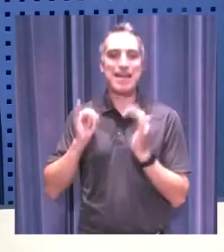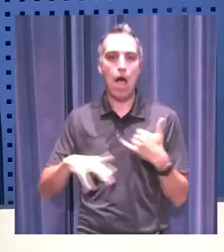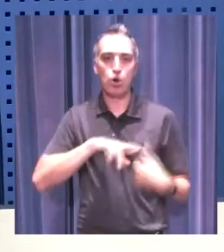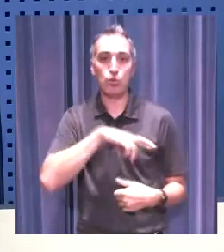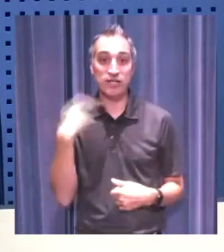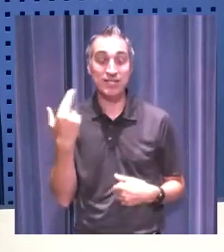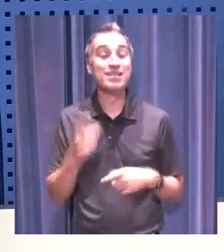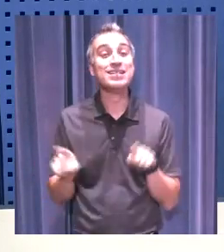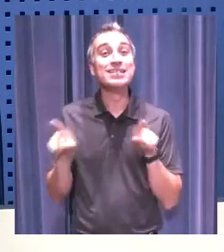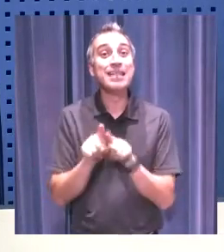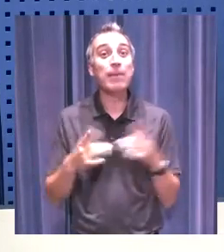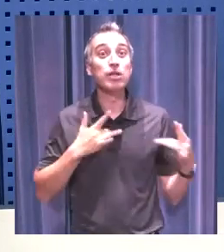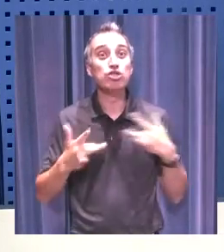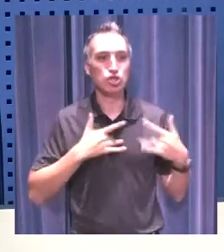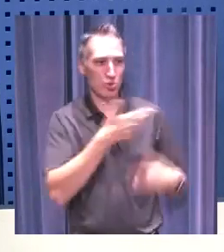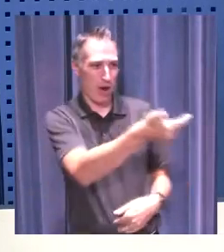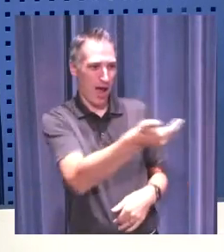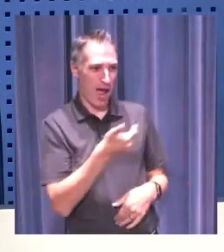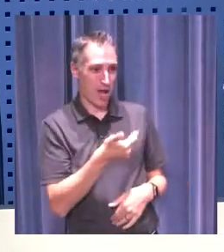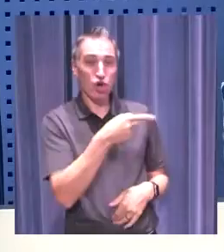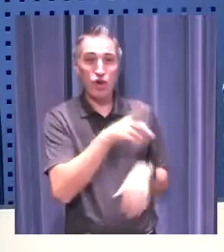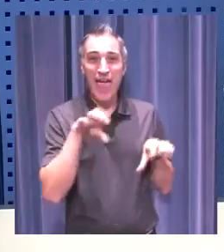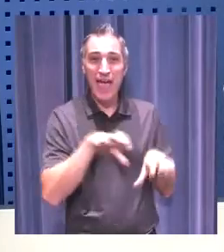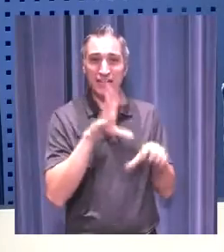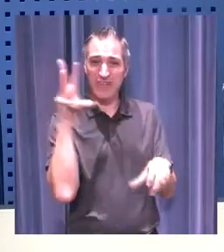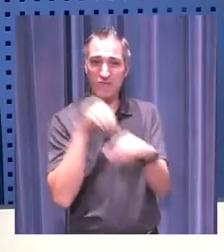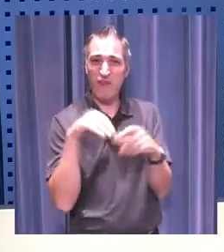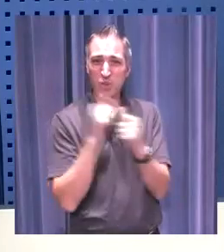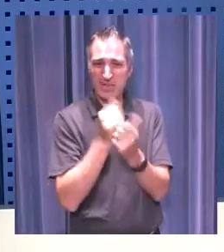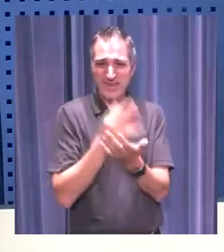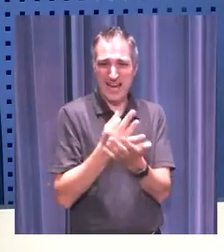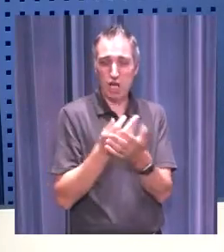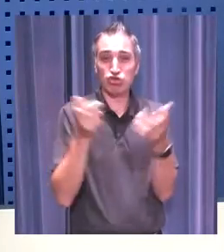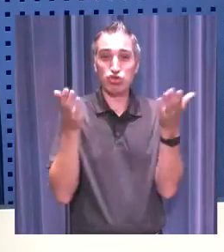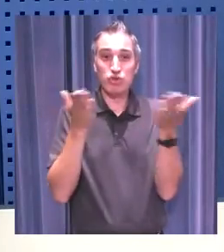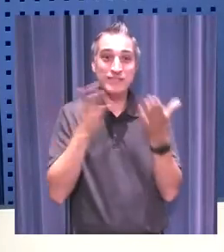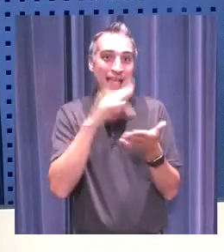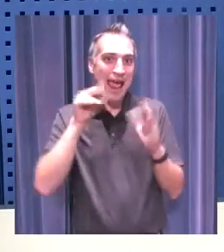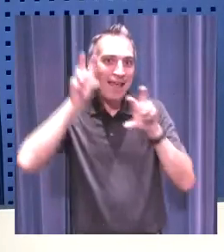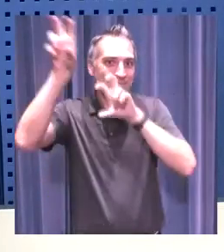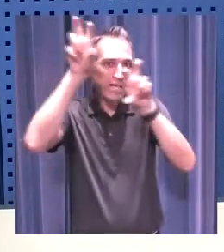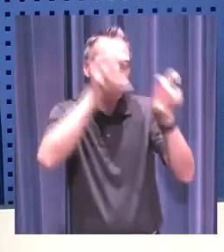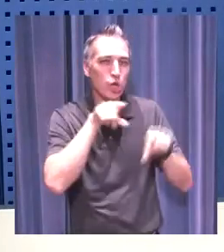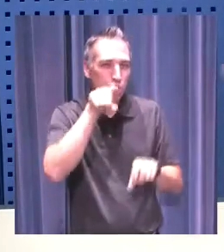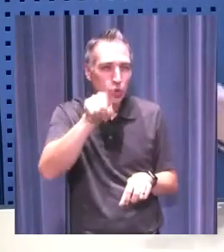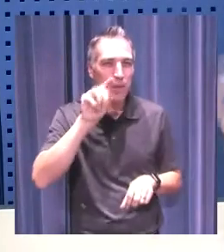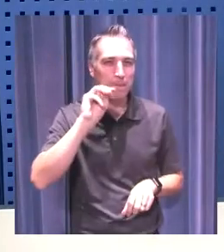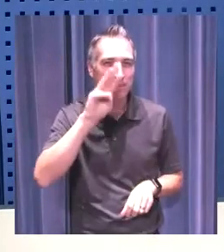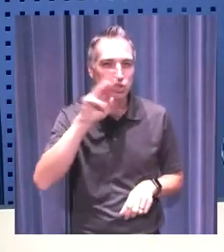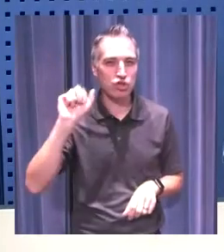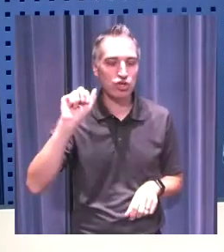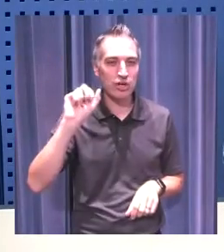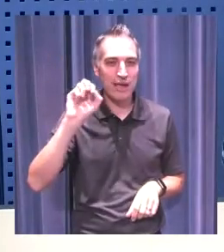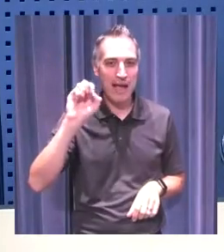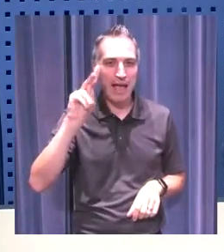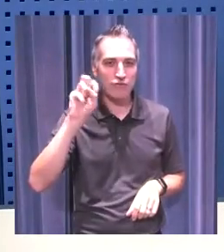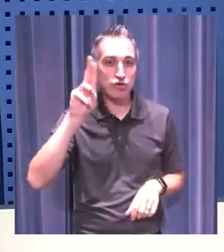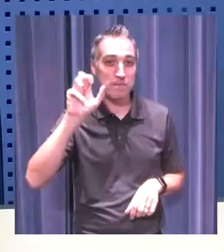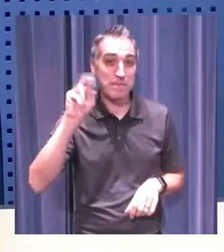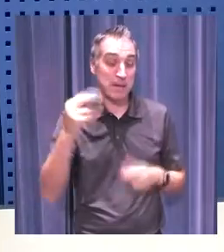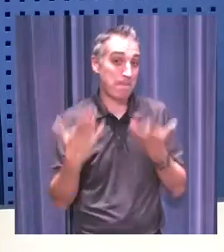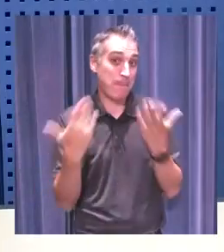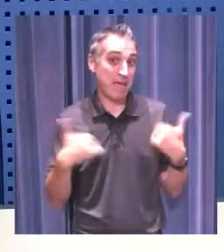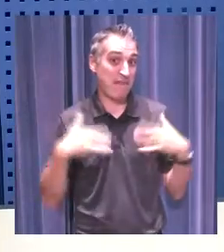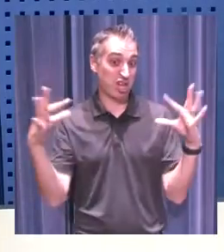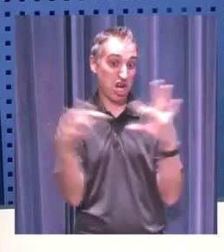raising the same concern when hiring someone actively involved in financial services and investments that you, Mr. Everman, may even have a connection with, but we